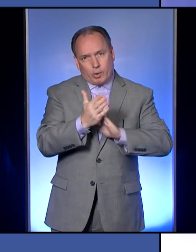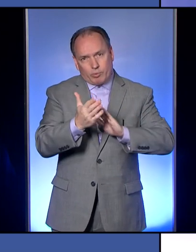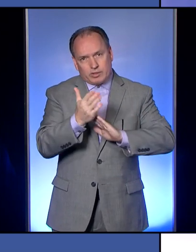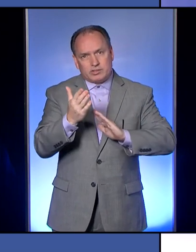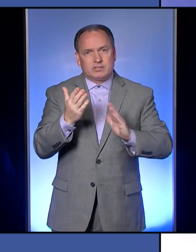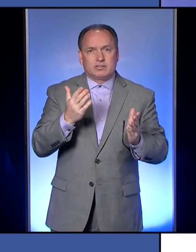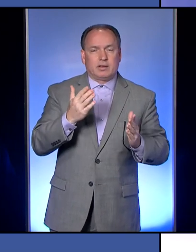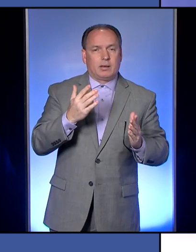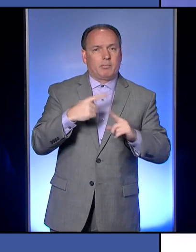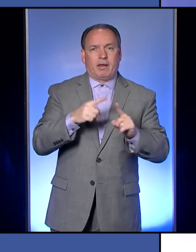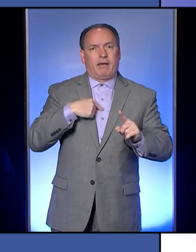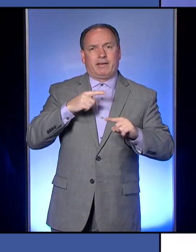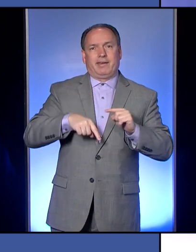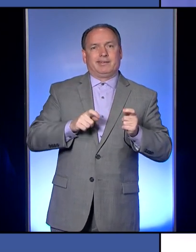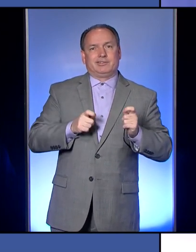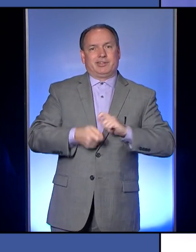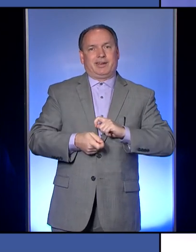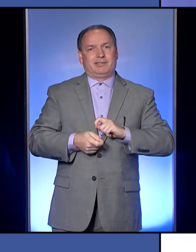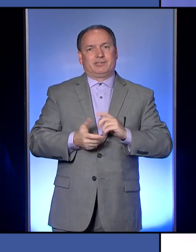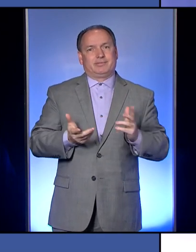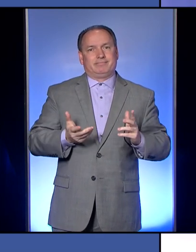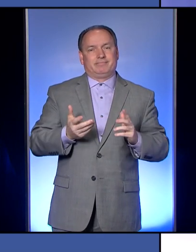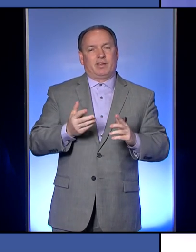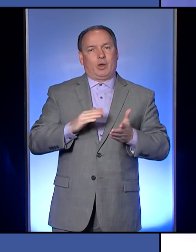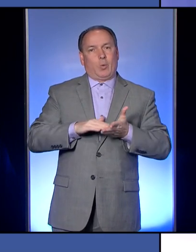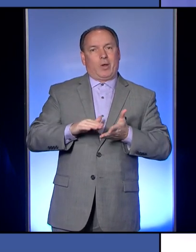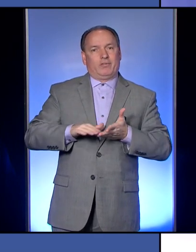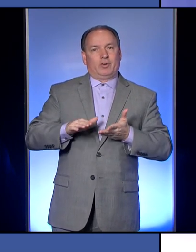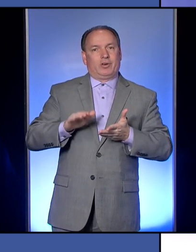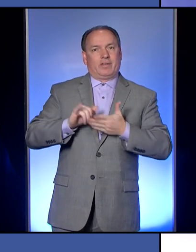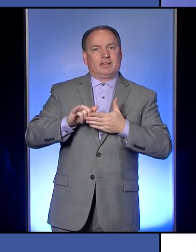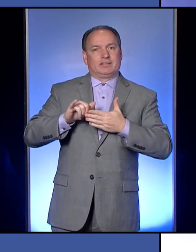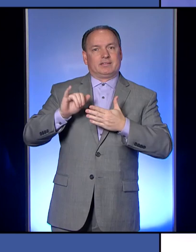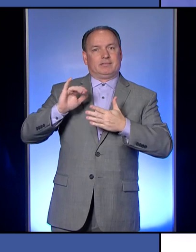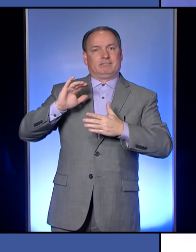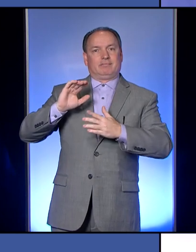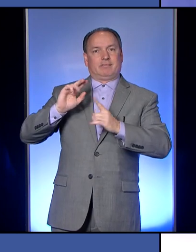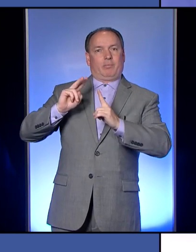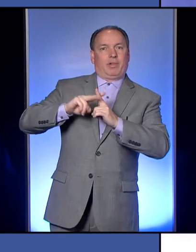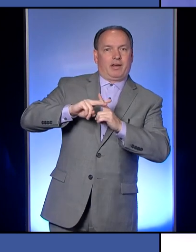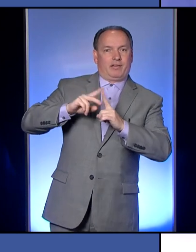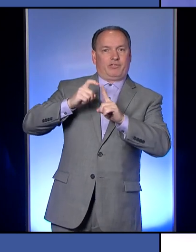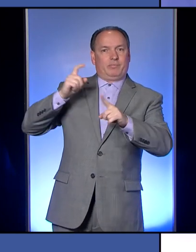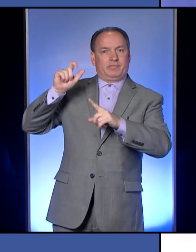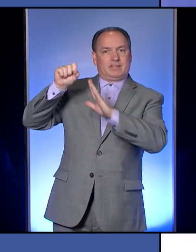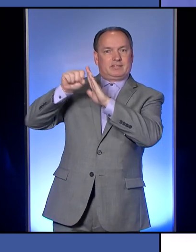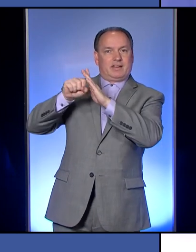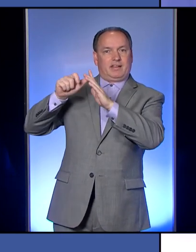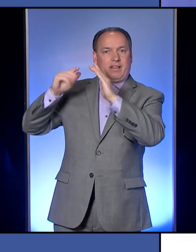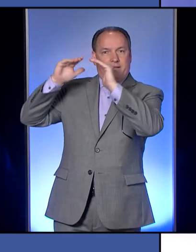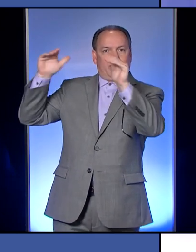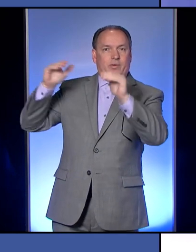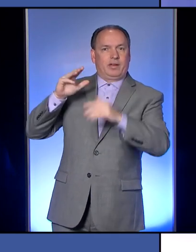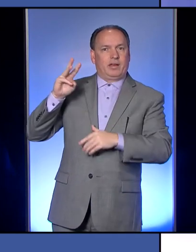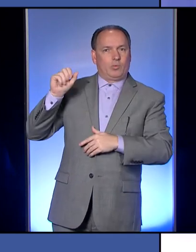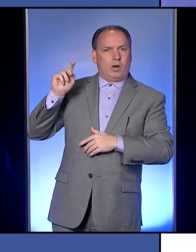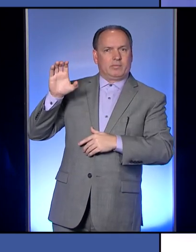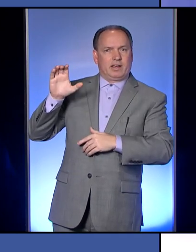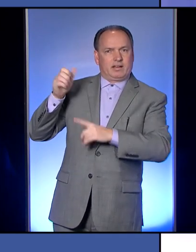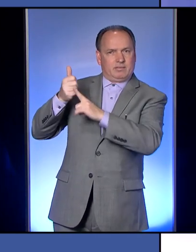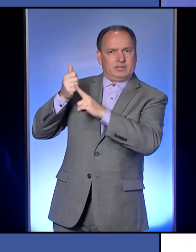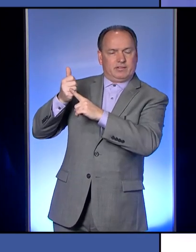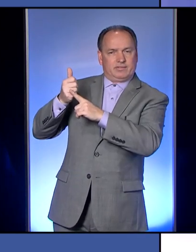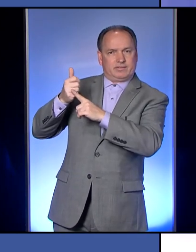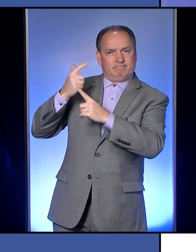don't have the ability to change, you know, a waiver that's done on the state level, and Wabtec is making their decisions